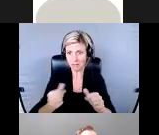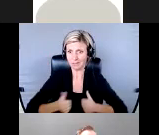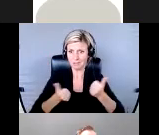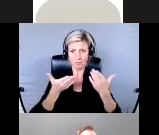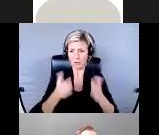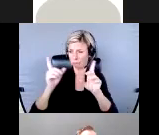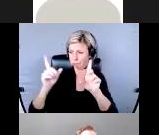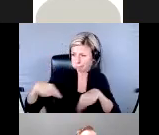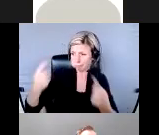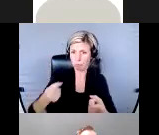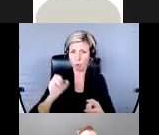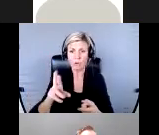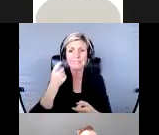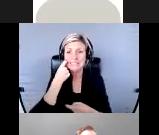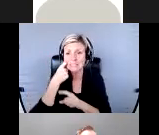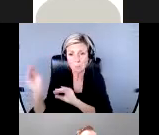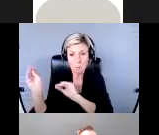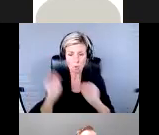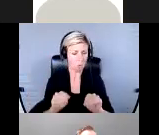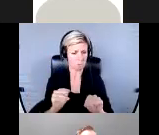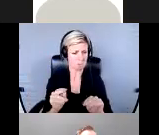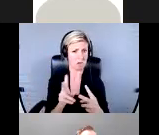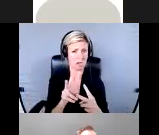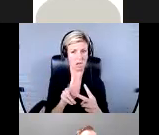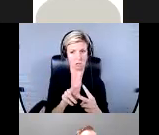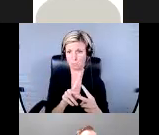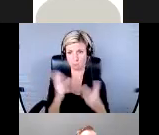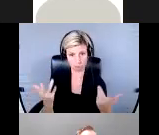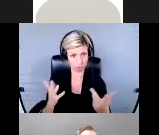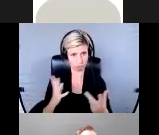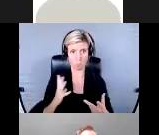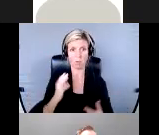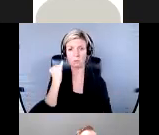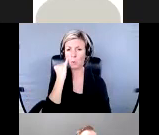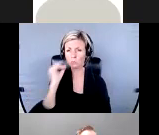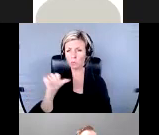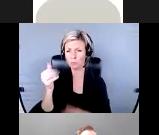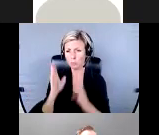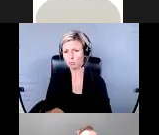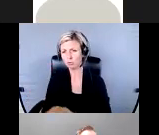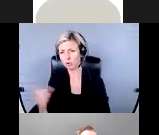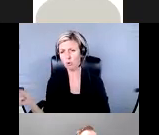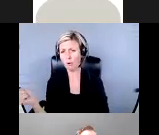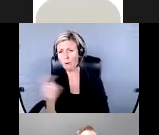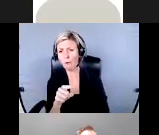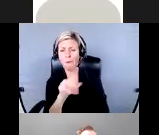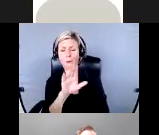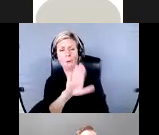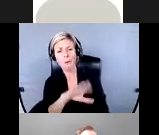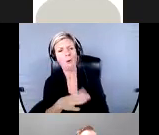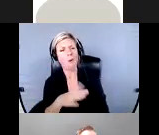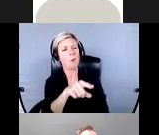there. And what if someone had a feeling of what you should do, right, with that house? Oh, you actually have to move